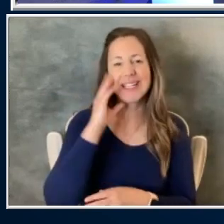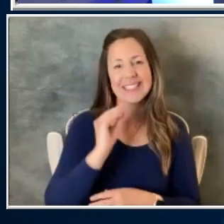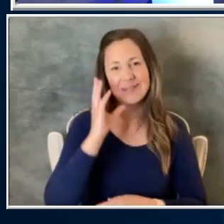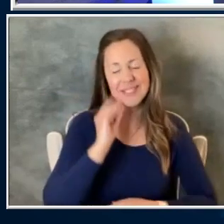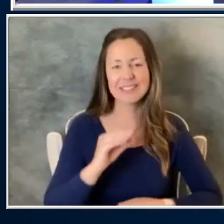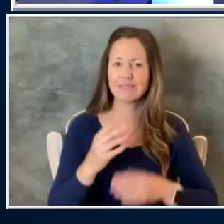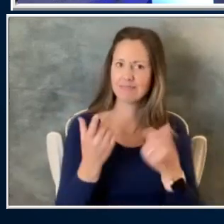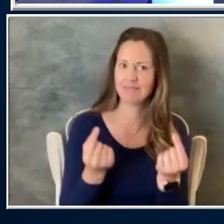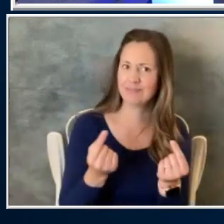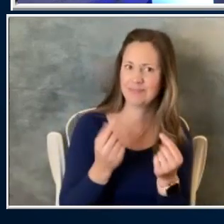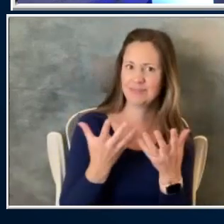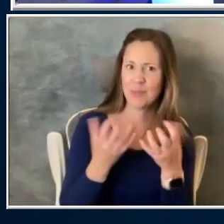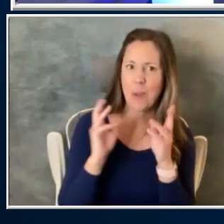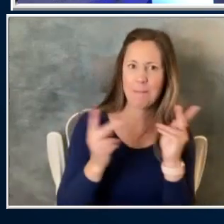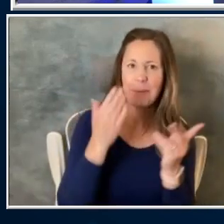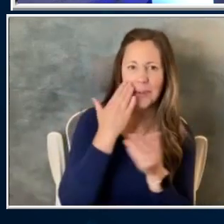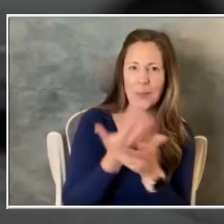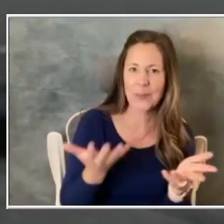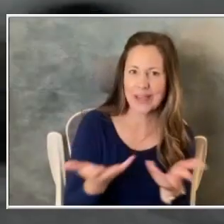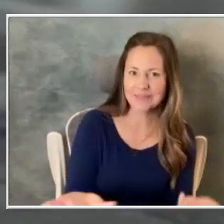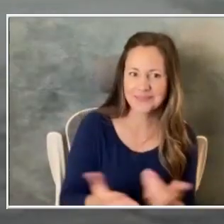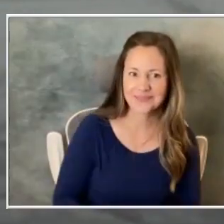want folks to know today?